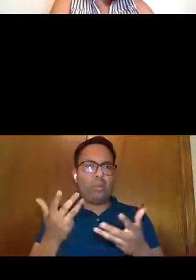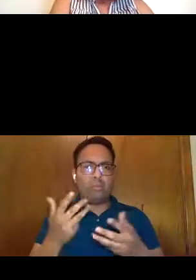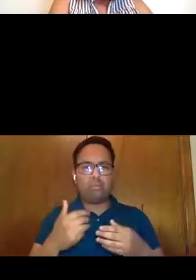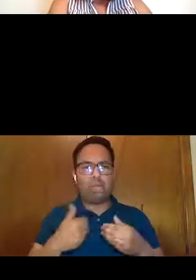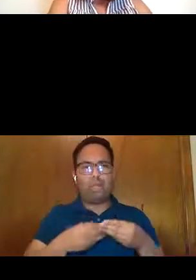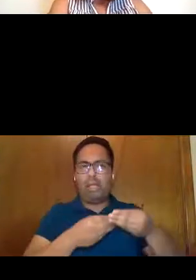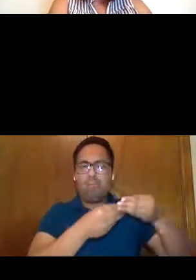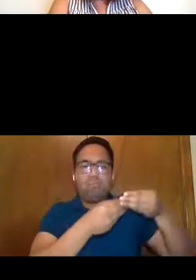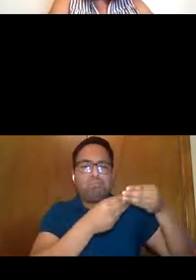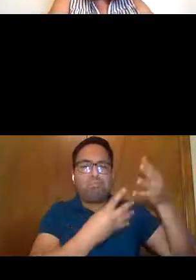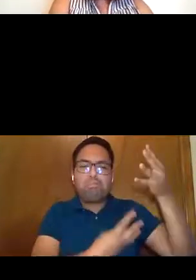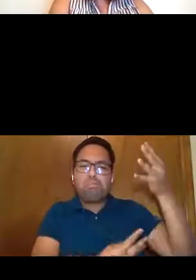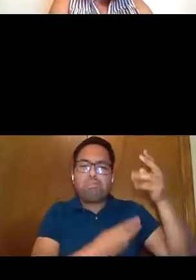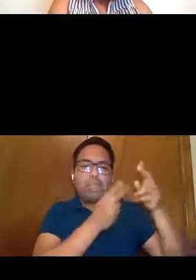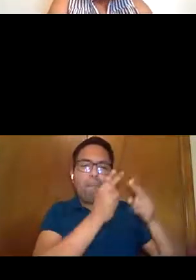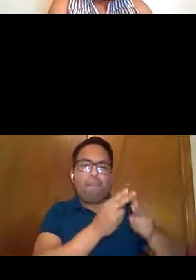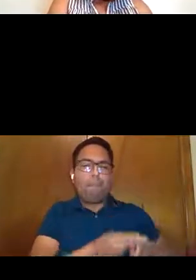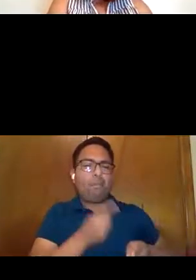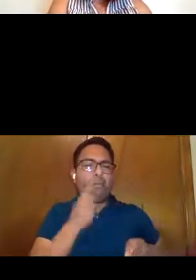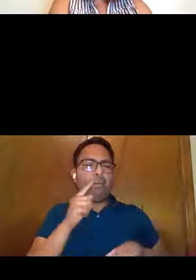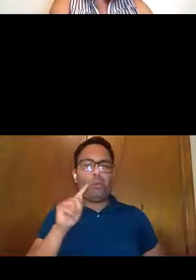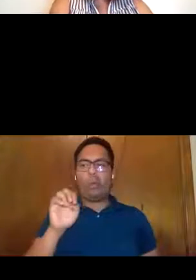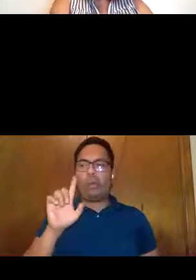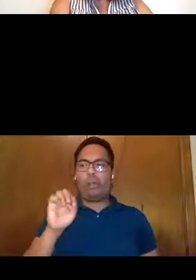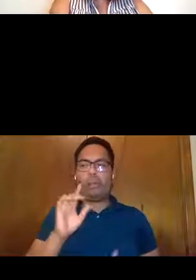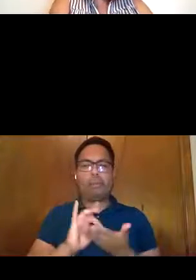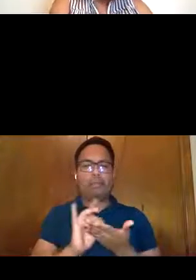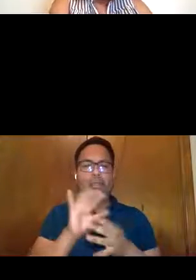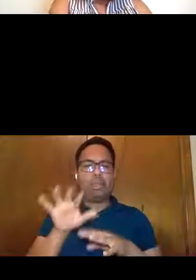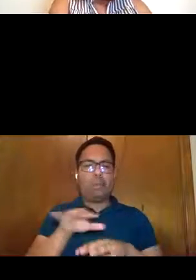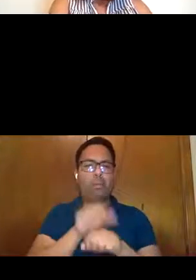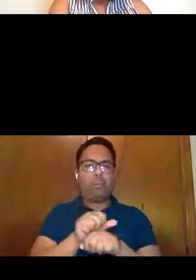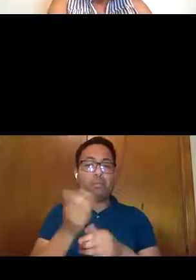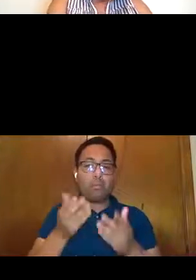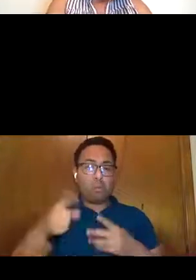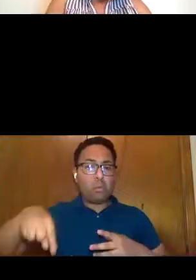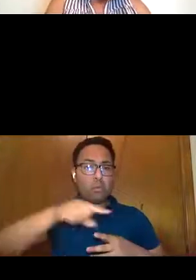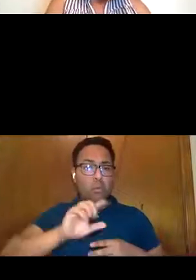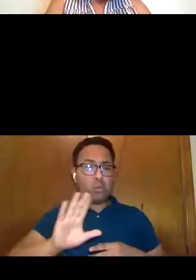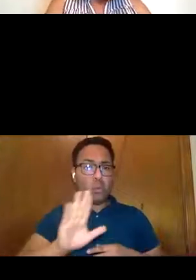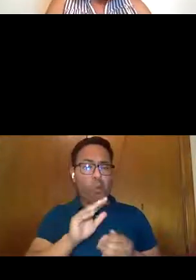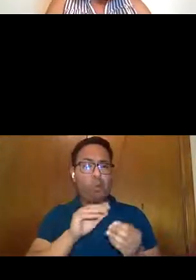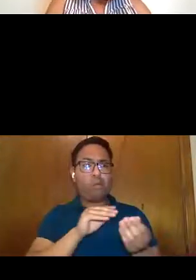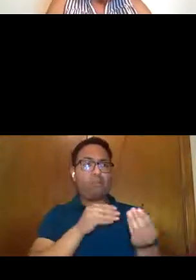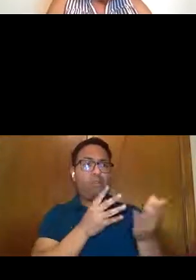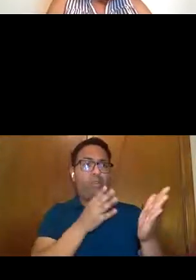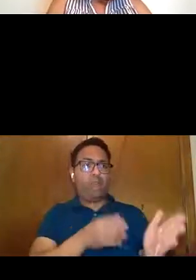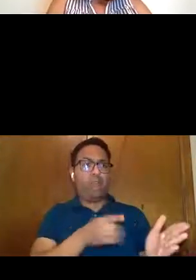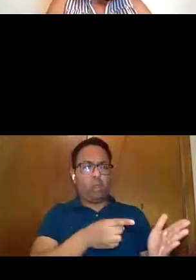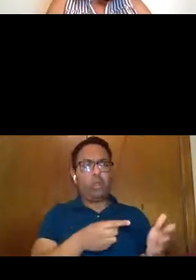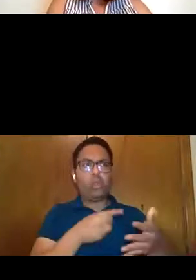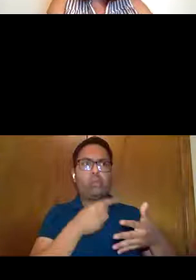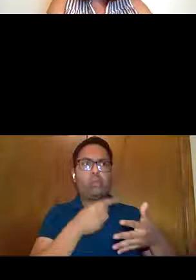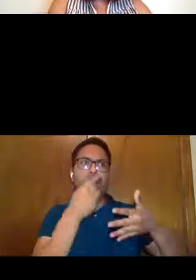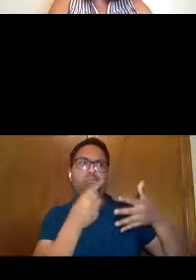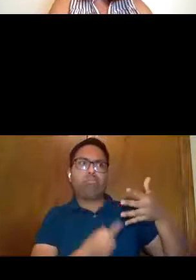a telemedicine appointment, and you might hear some of these used by your provider when they describe a